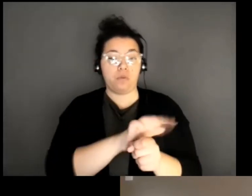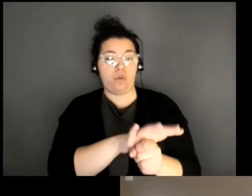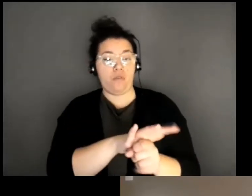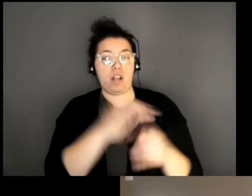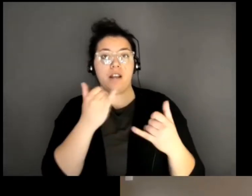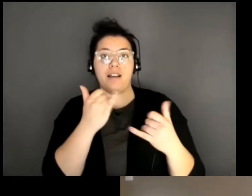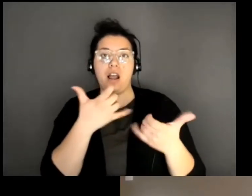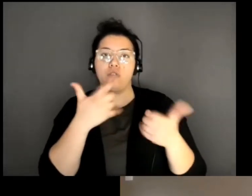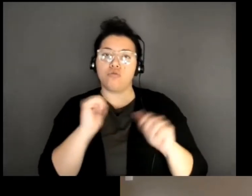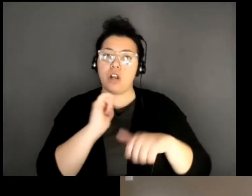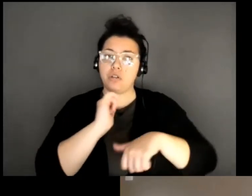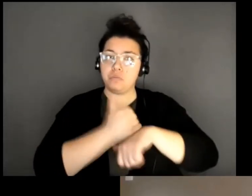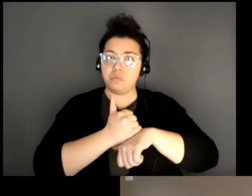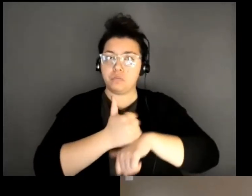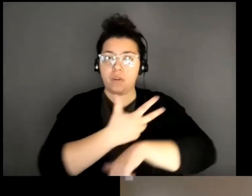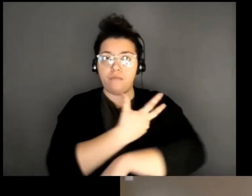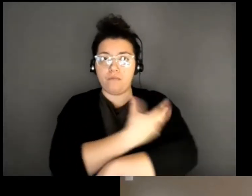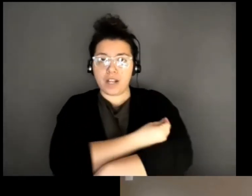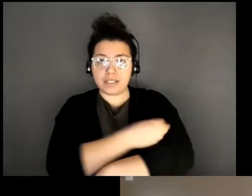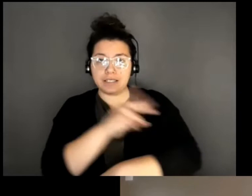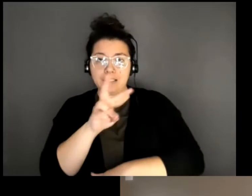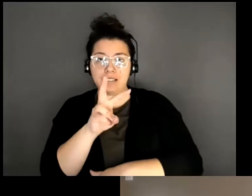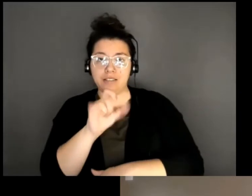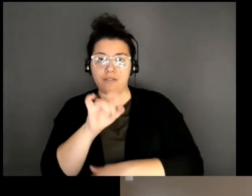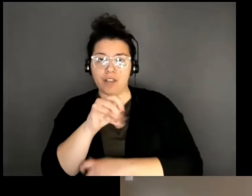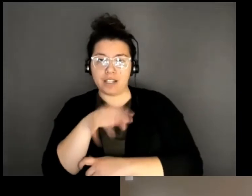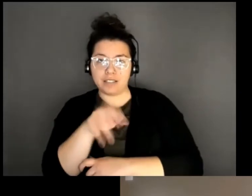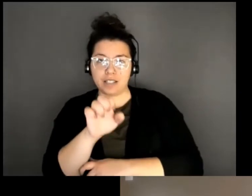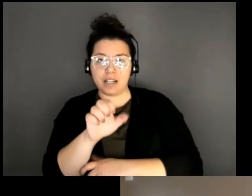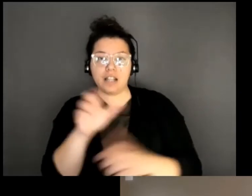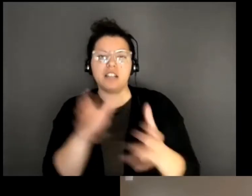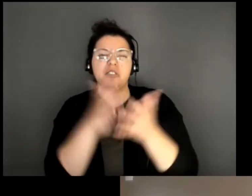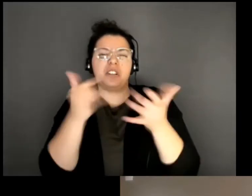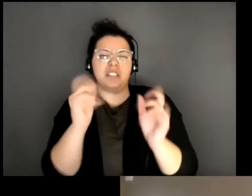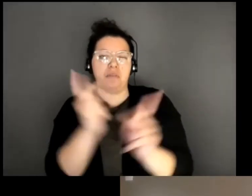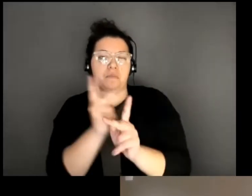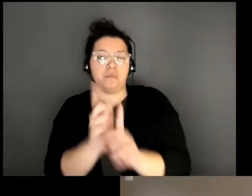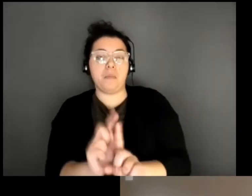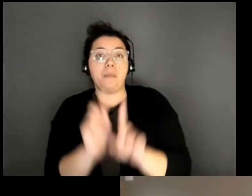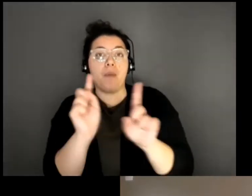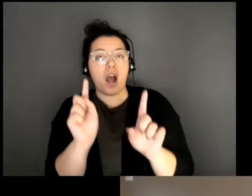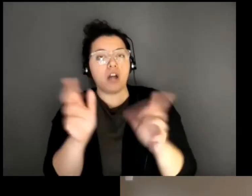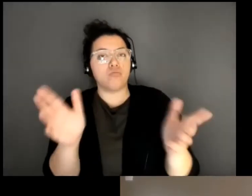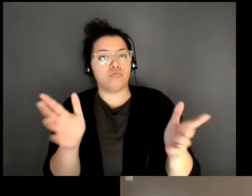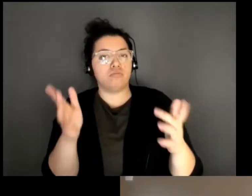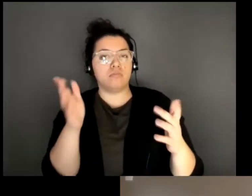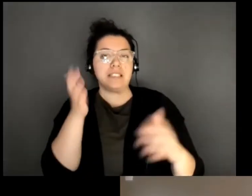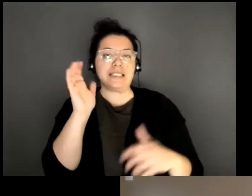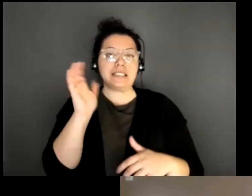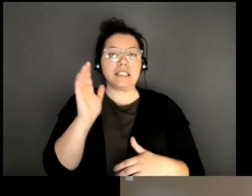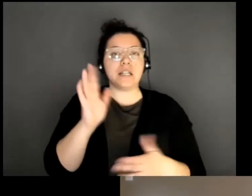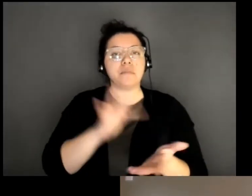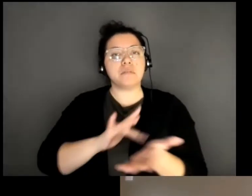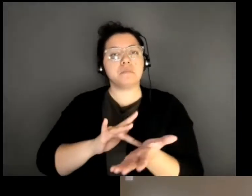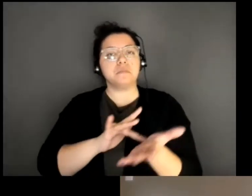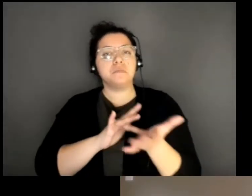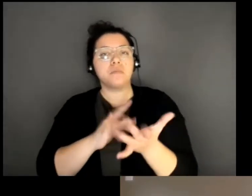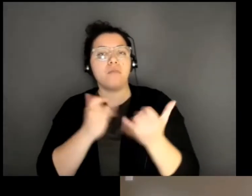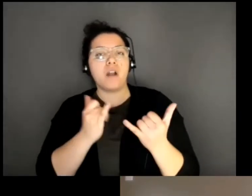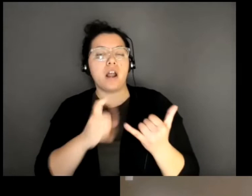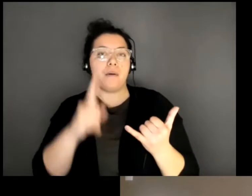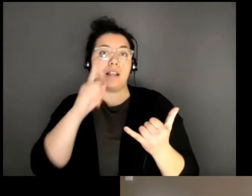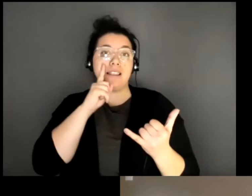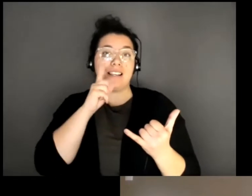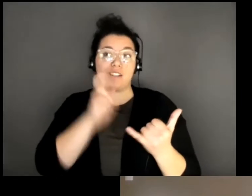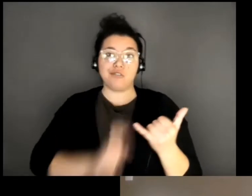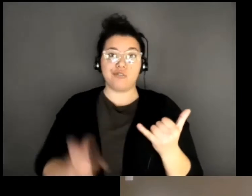well that seems to be going at this point, there's a lot still to be determined. But the general consensus in the hospitality world is that travel will resume